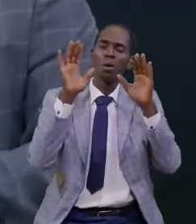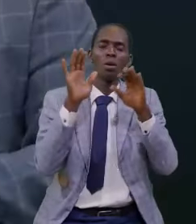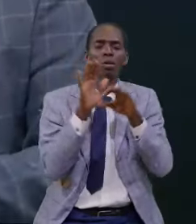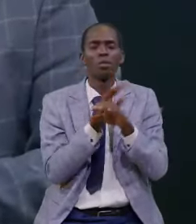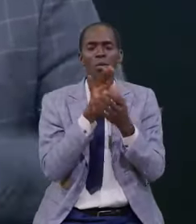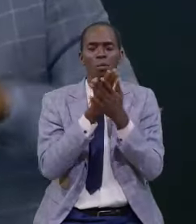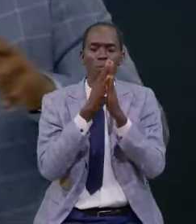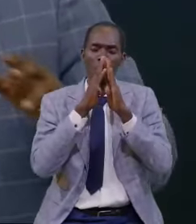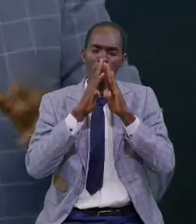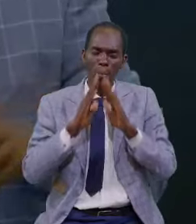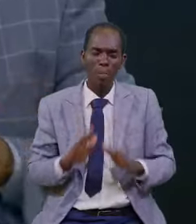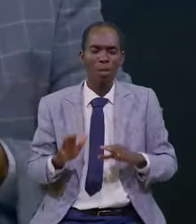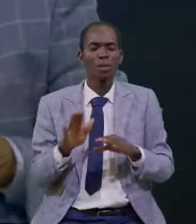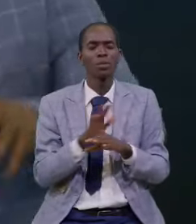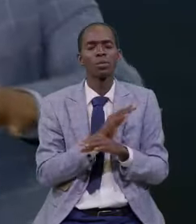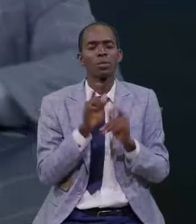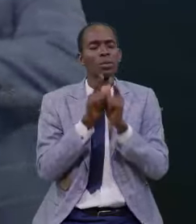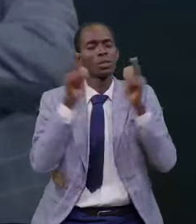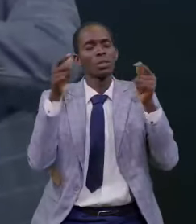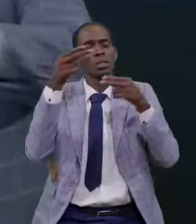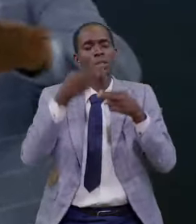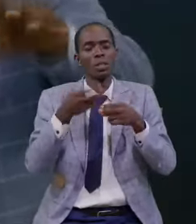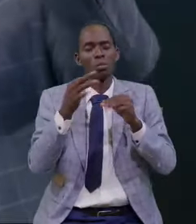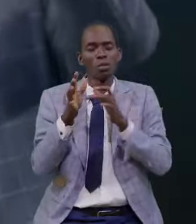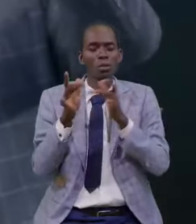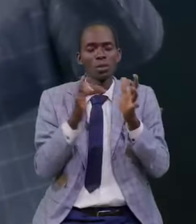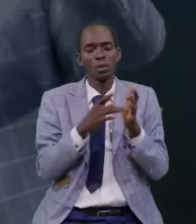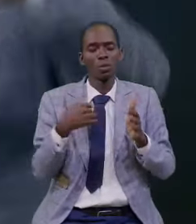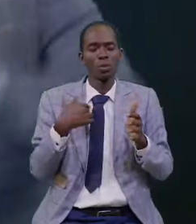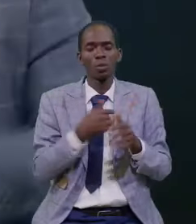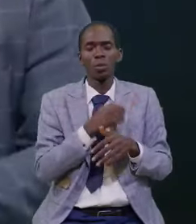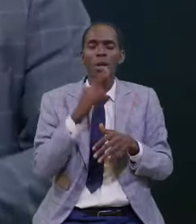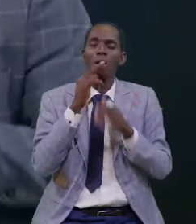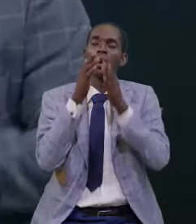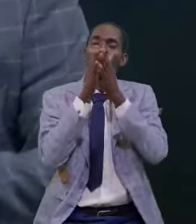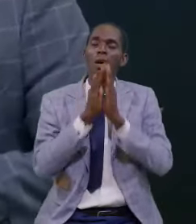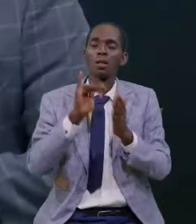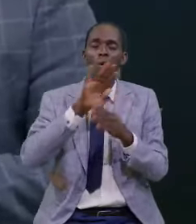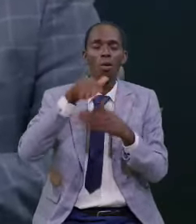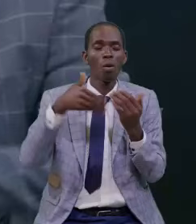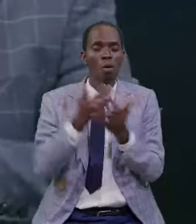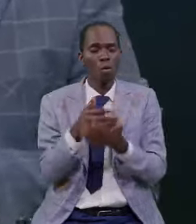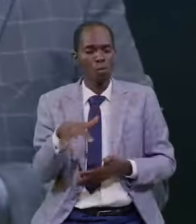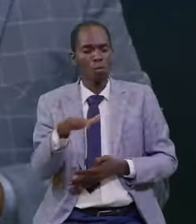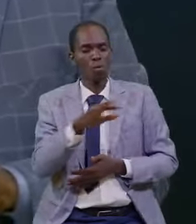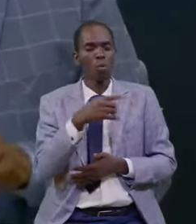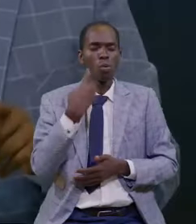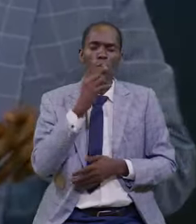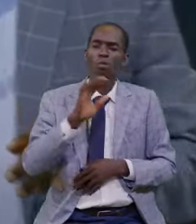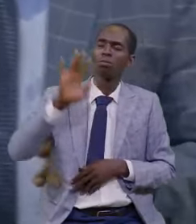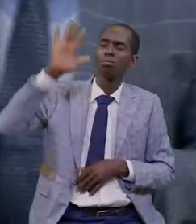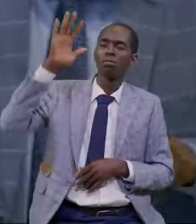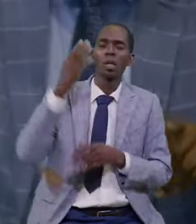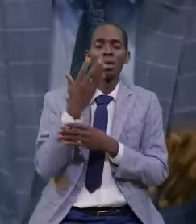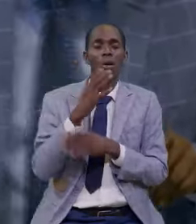majestic name of Jesus, we're asking that all these who have raised up their hands, all these who are standing up,